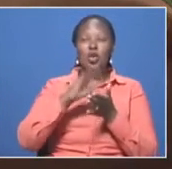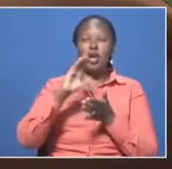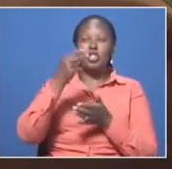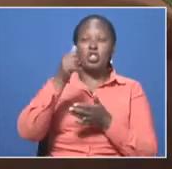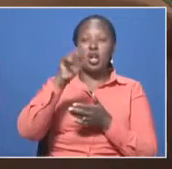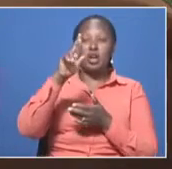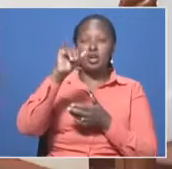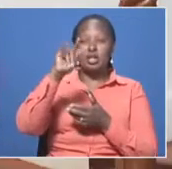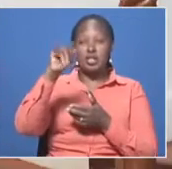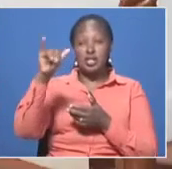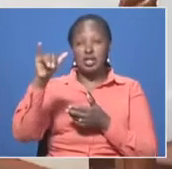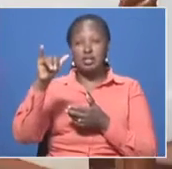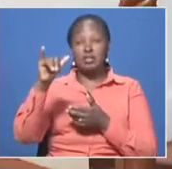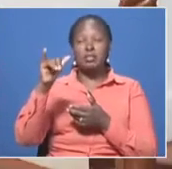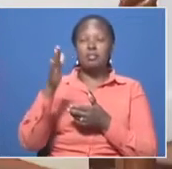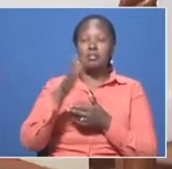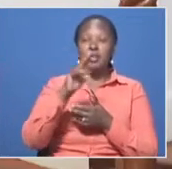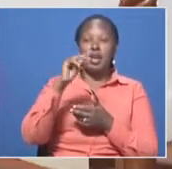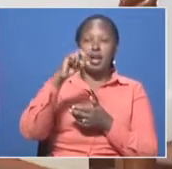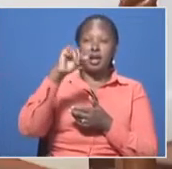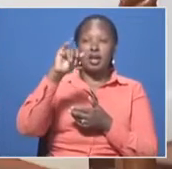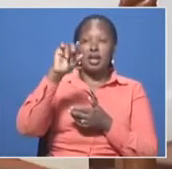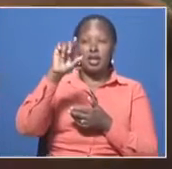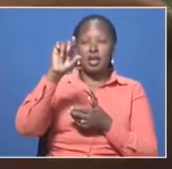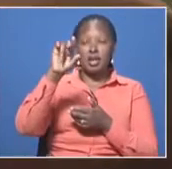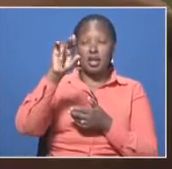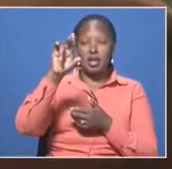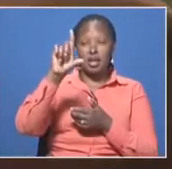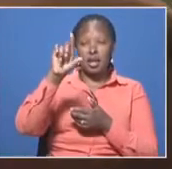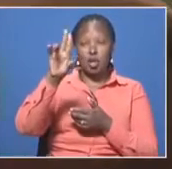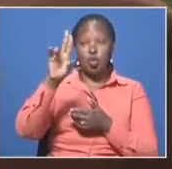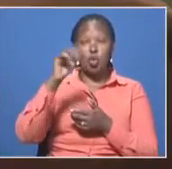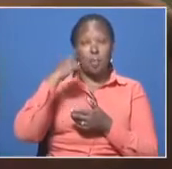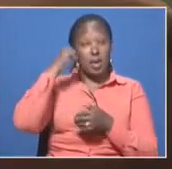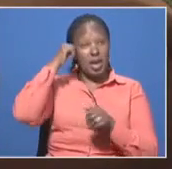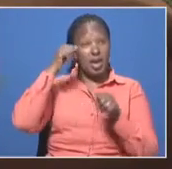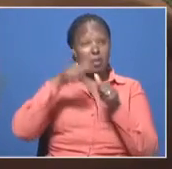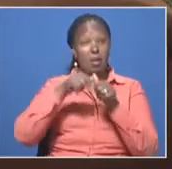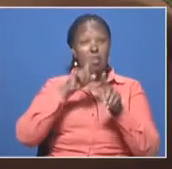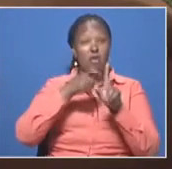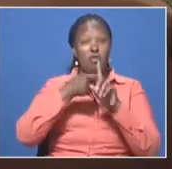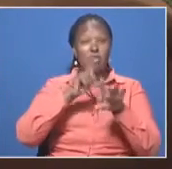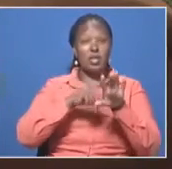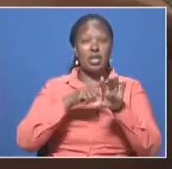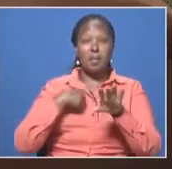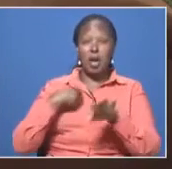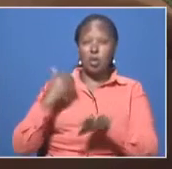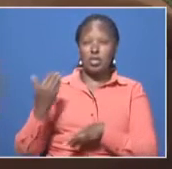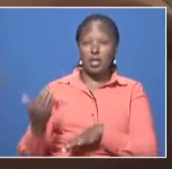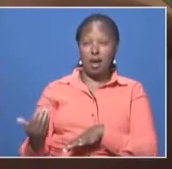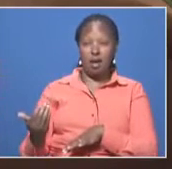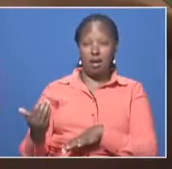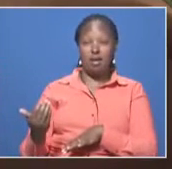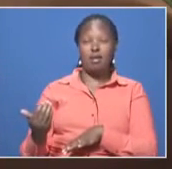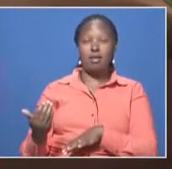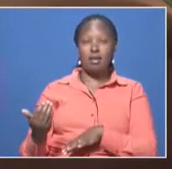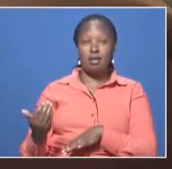Ngilu, whom I remember from the time I was much, much, much younger. Yeah.